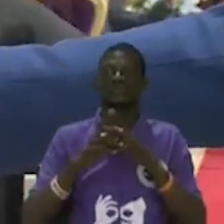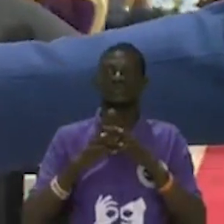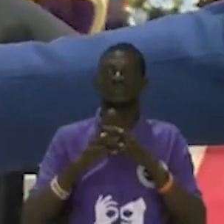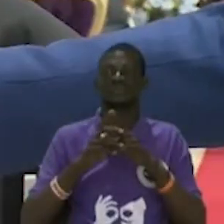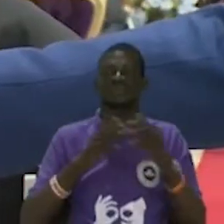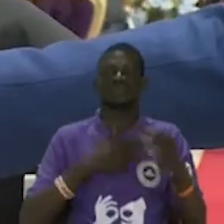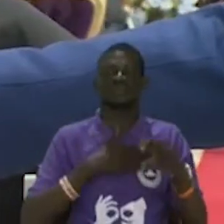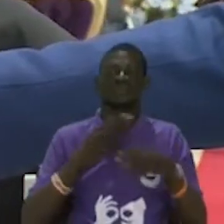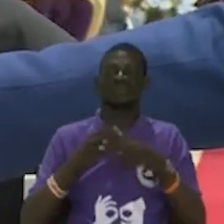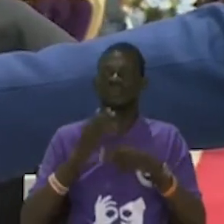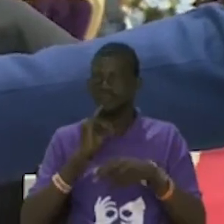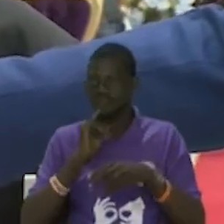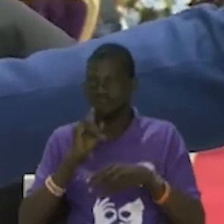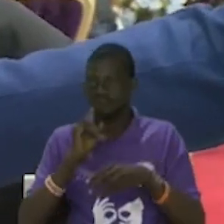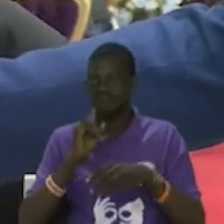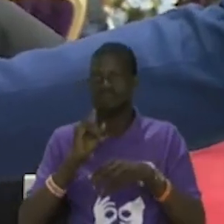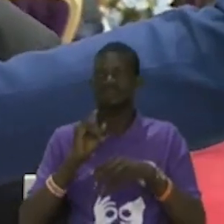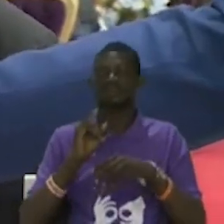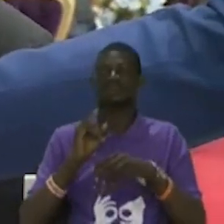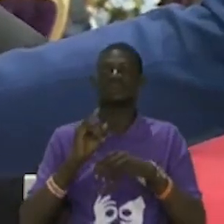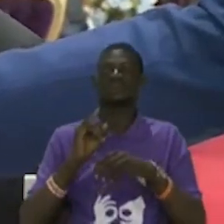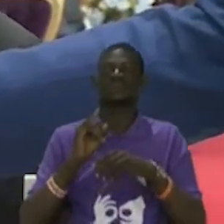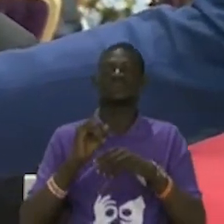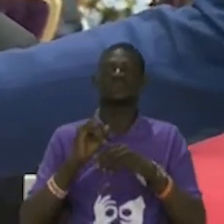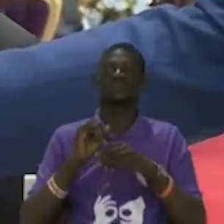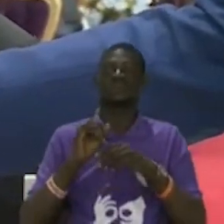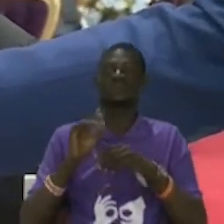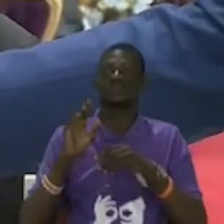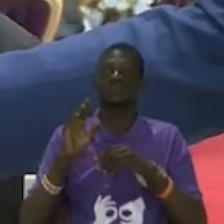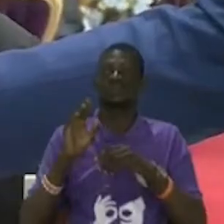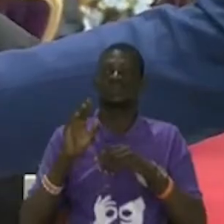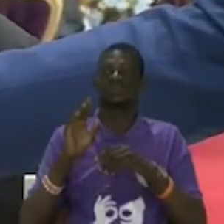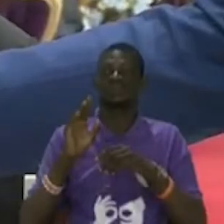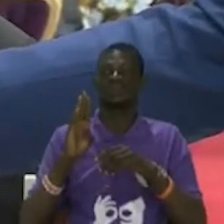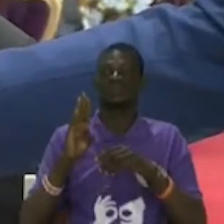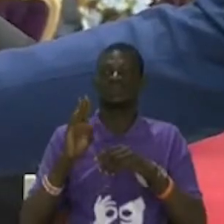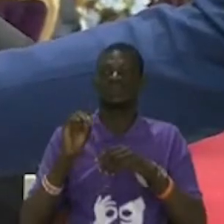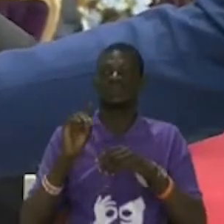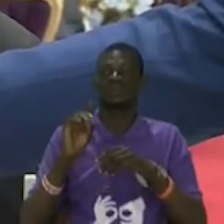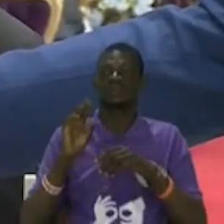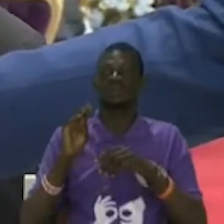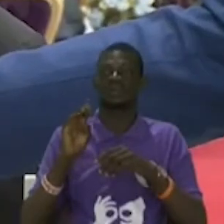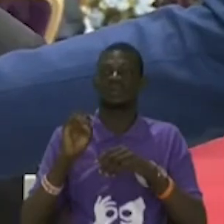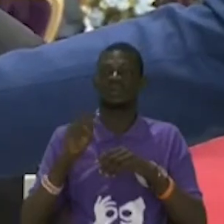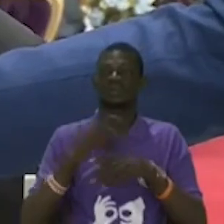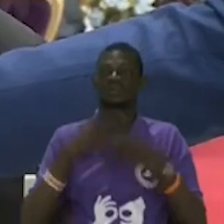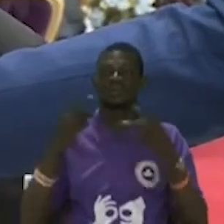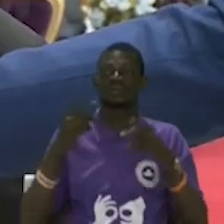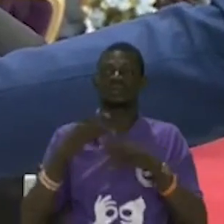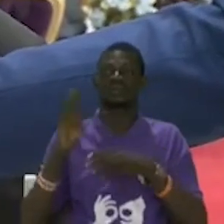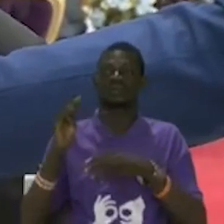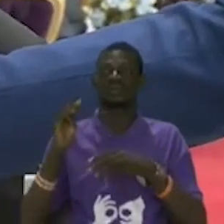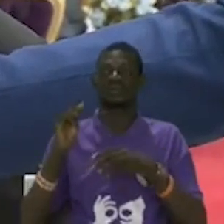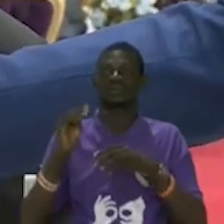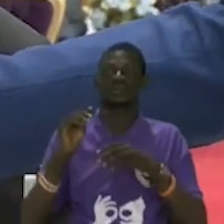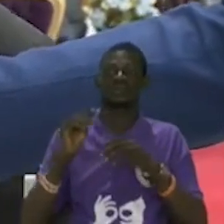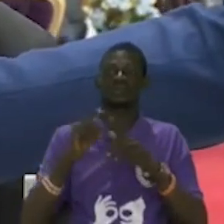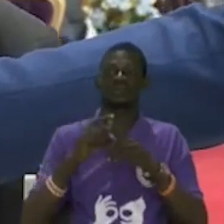My name is Brother Solution from Proverbs 14, Grace